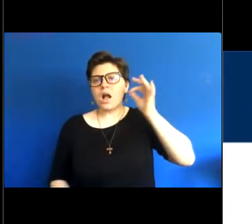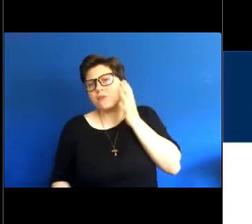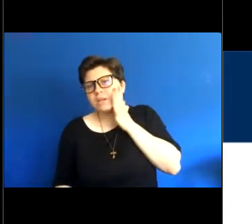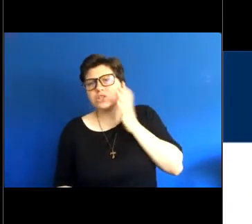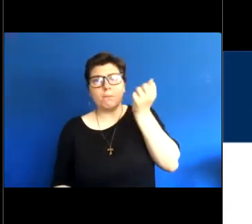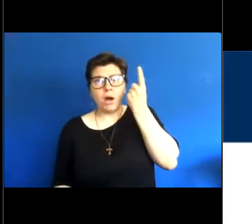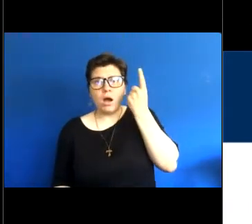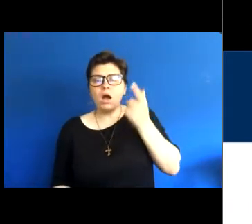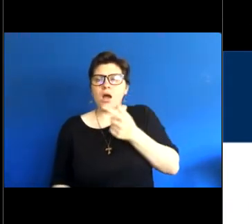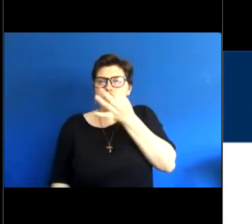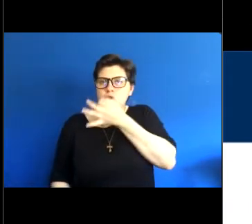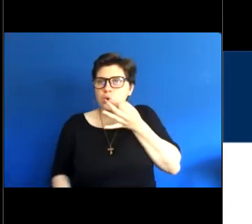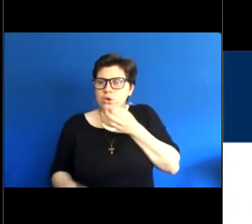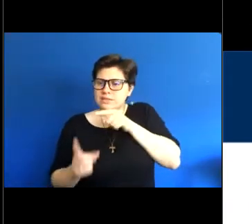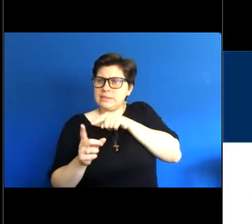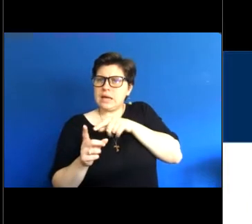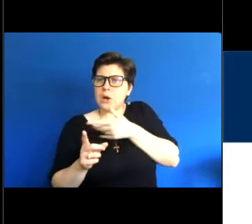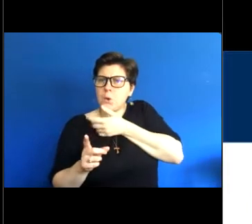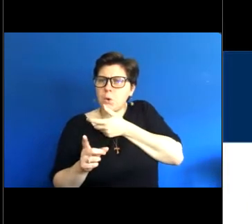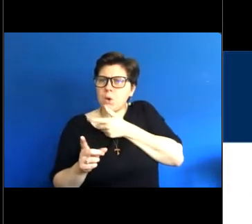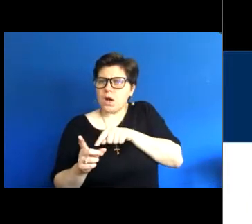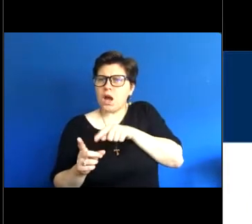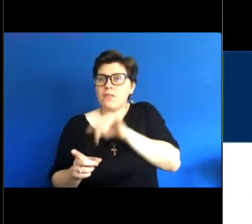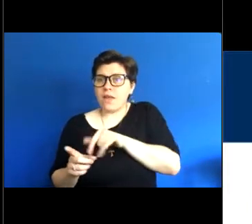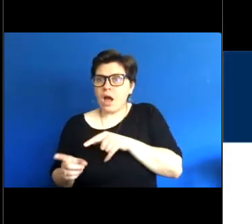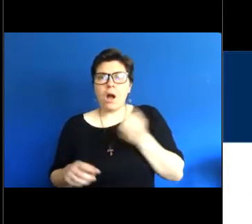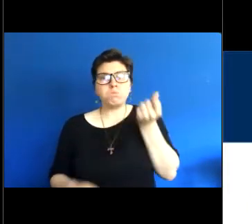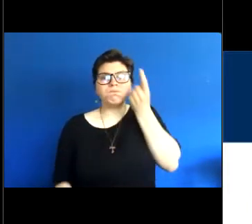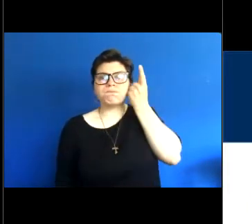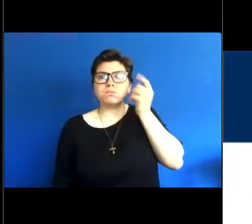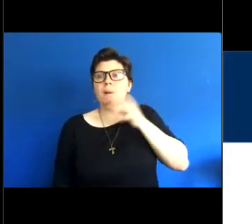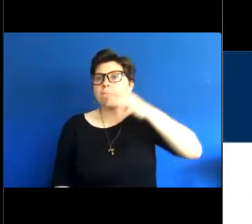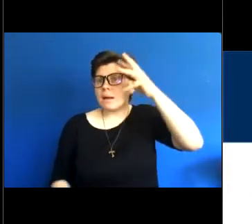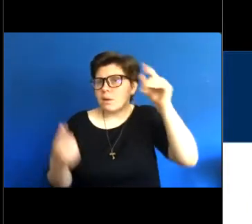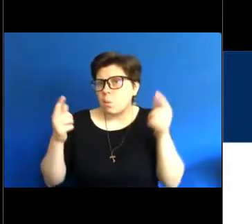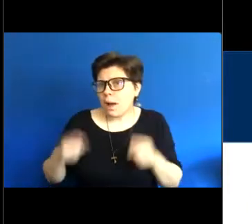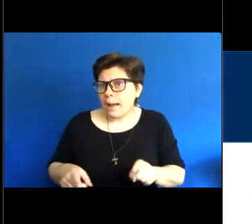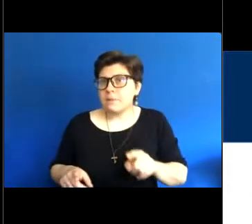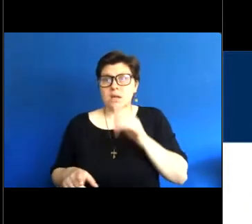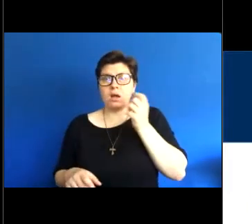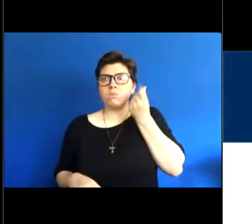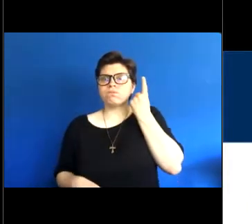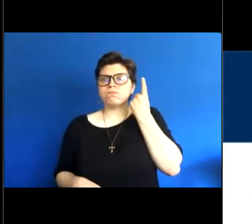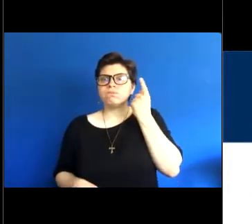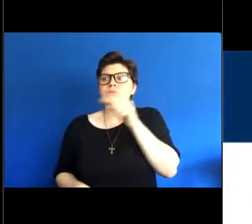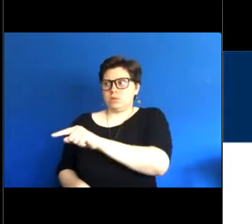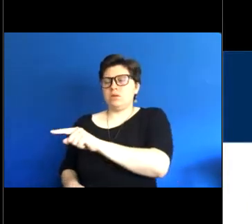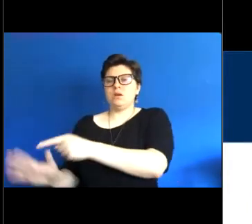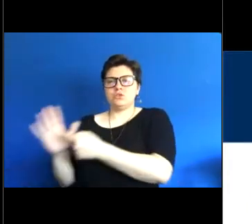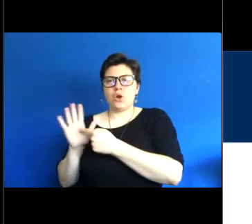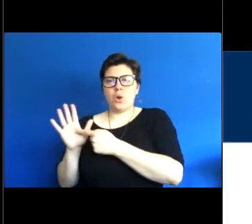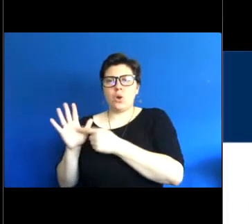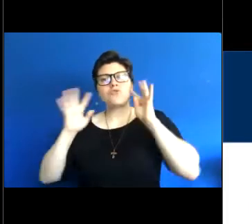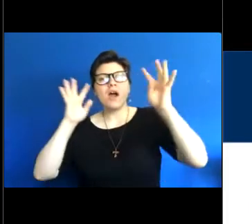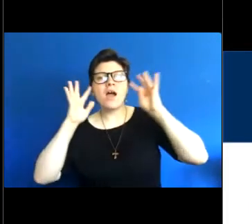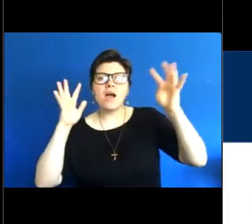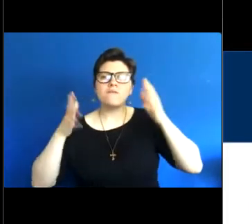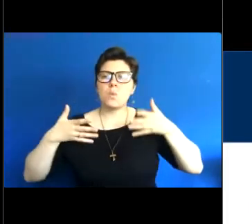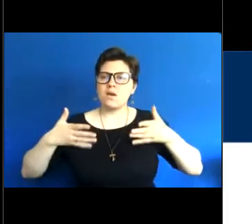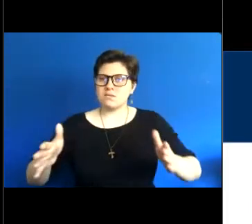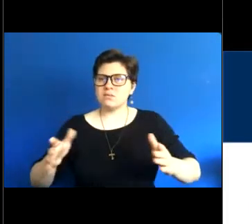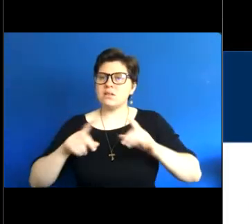is in the Eucharist, that they understand what happens at baptism in different and creative ways, depending on their own learning needs